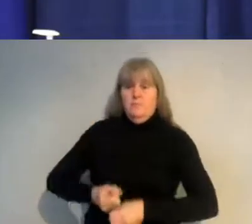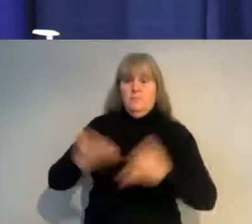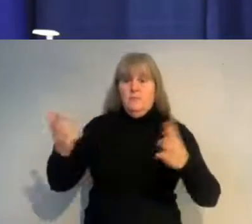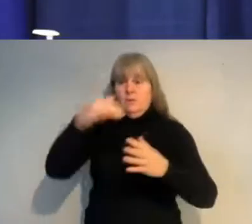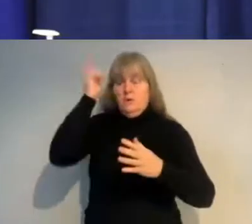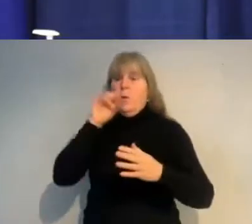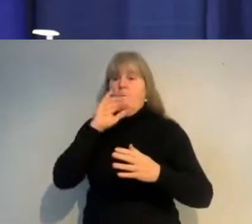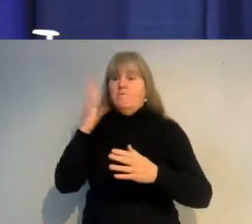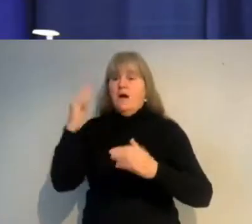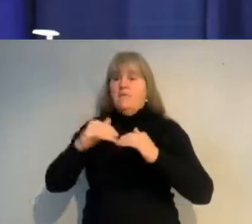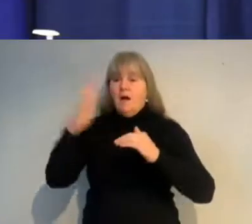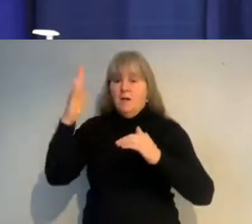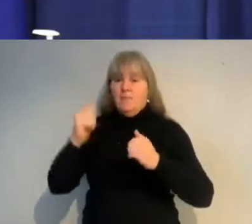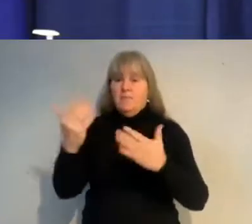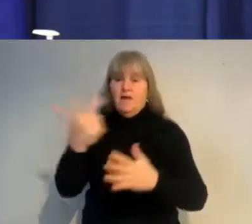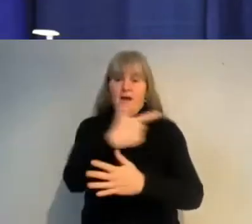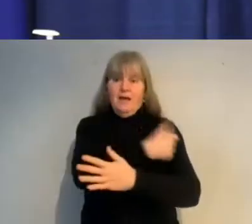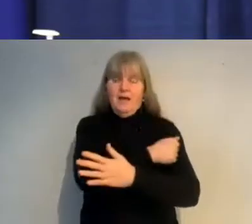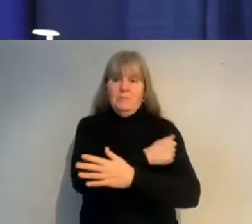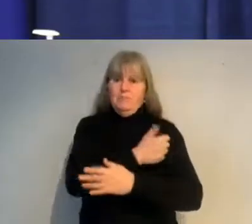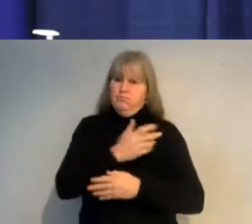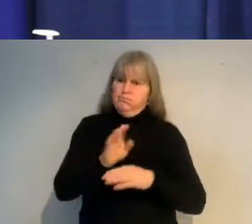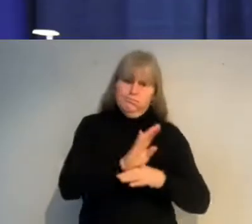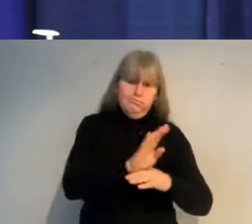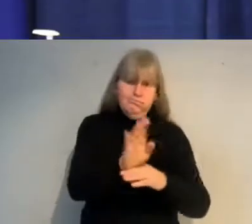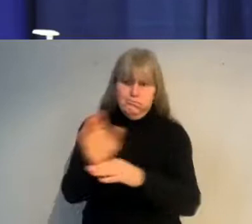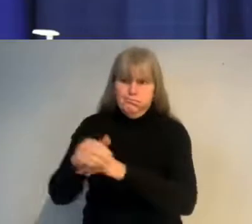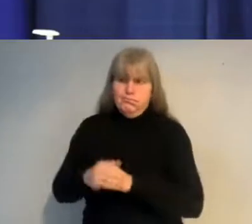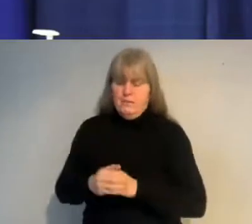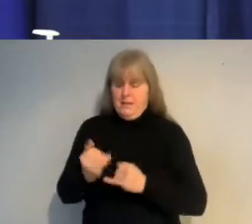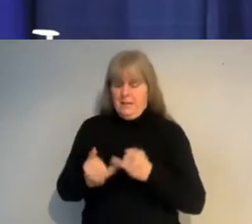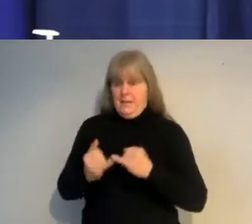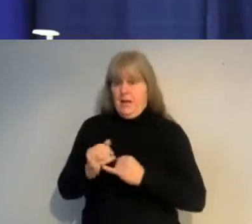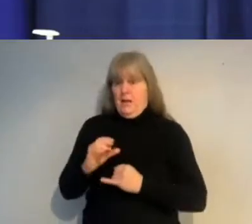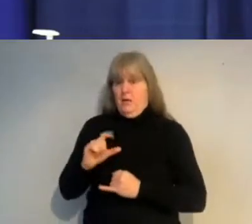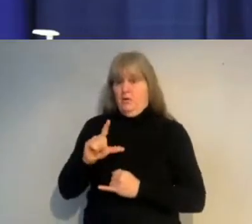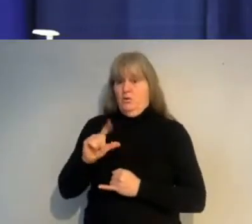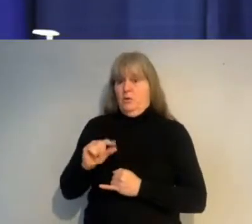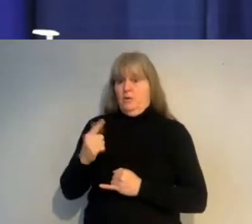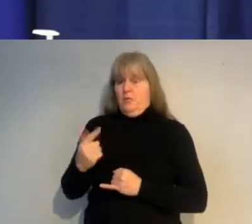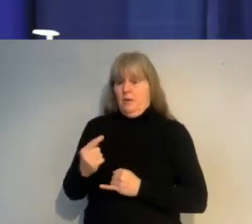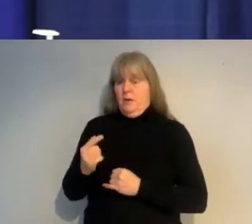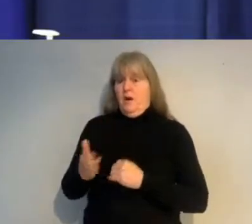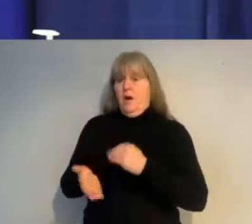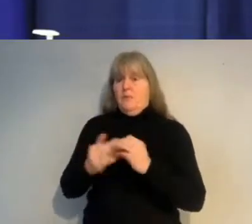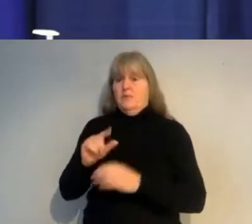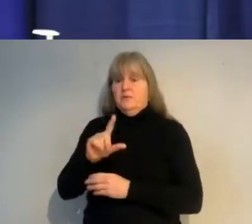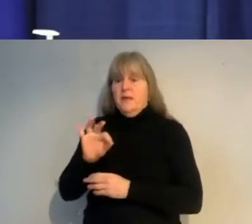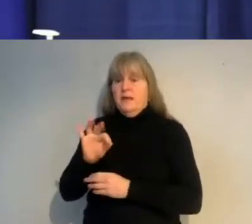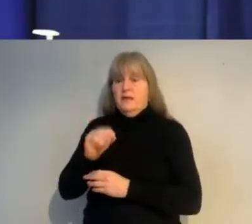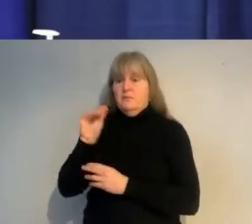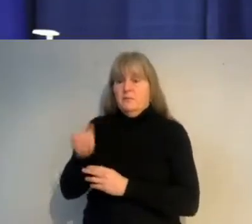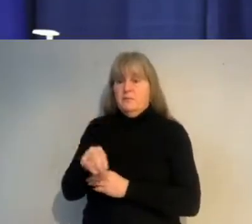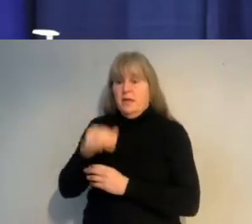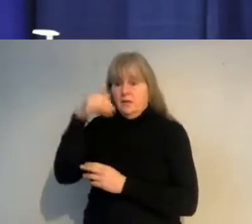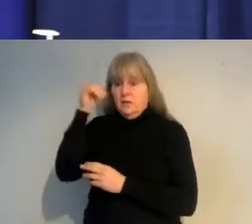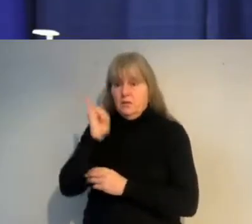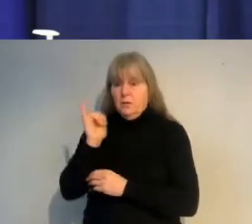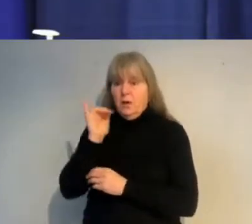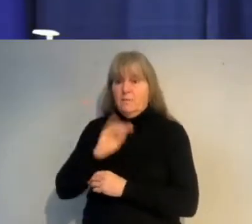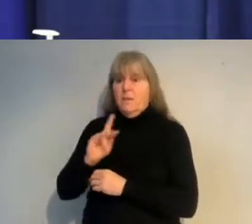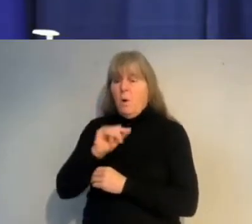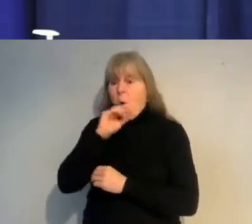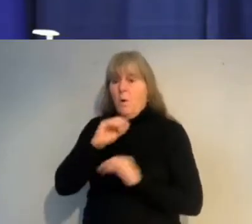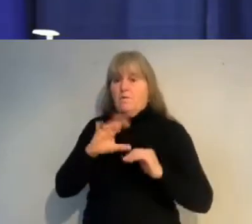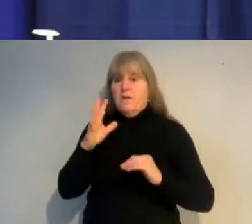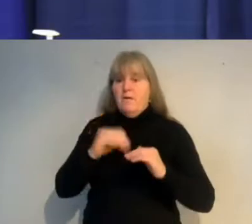year. By the end of 2021, nearly 90% of Yukoners age 5 and up have received